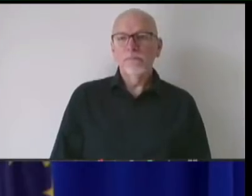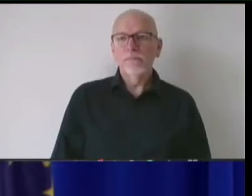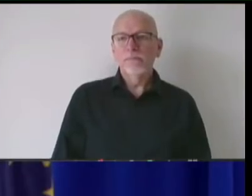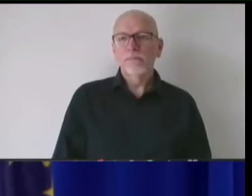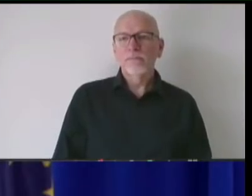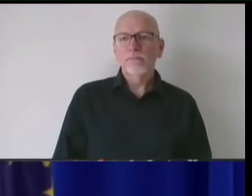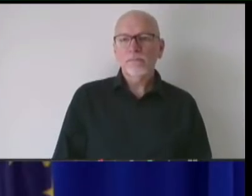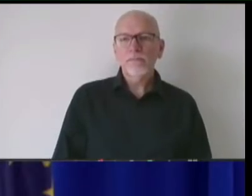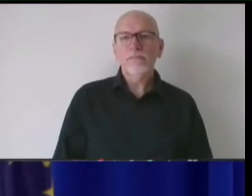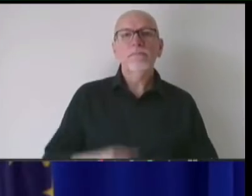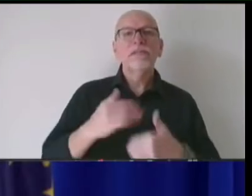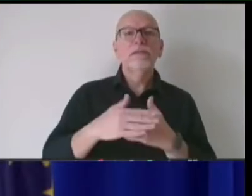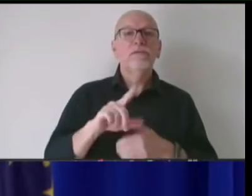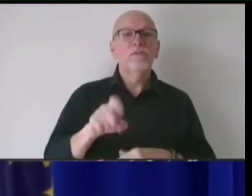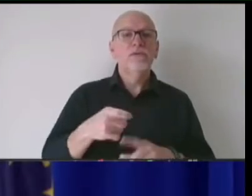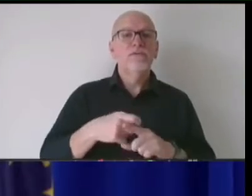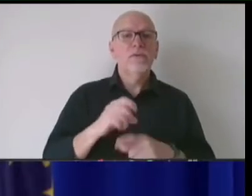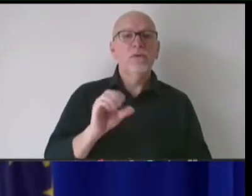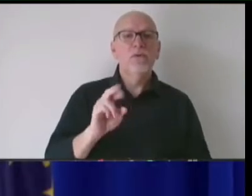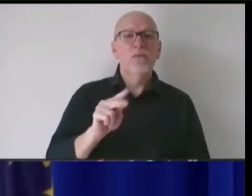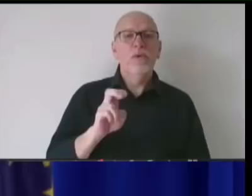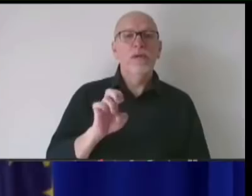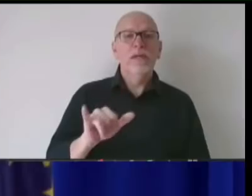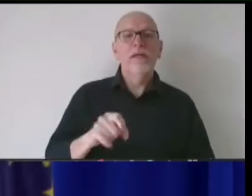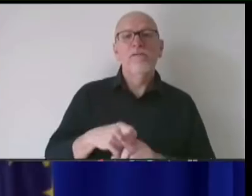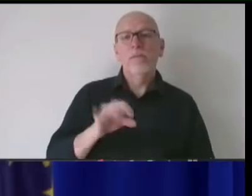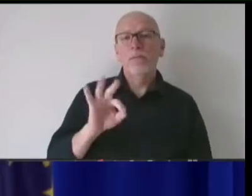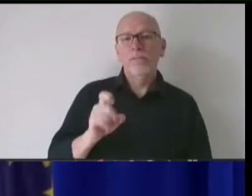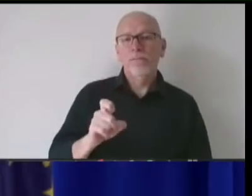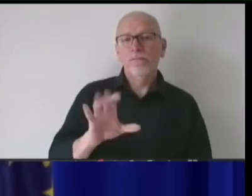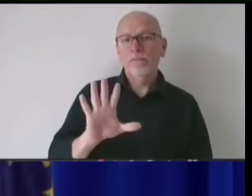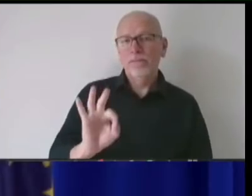Okay, our next question is from Courtney from Fox 59.